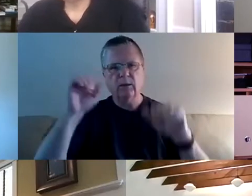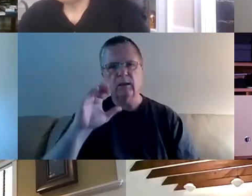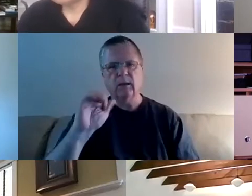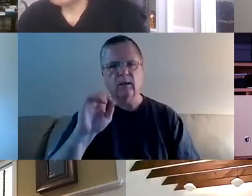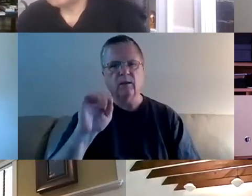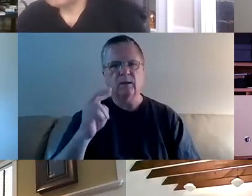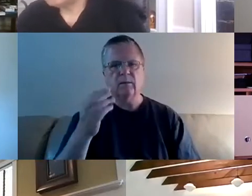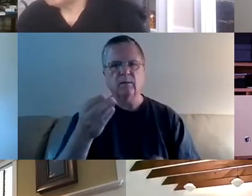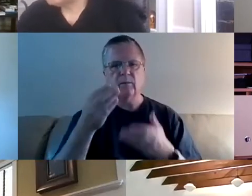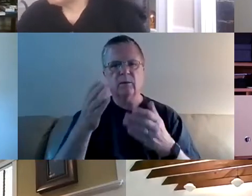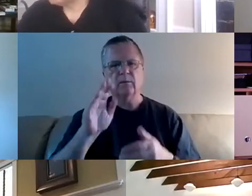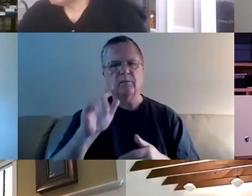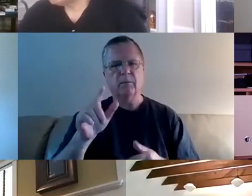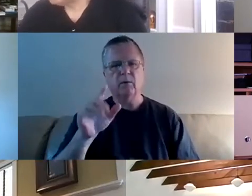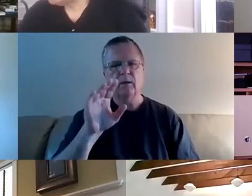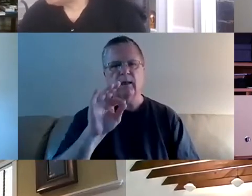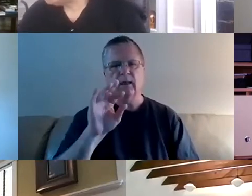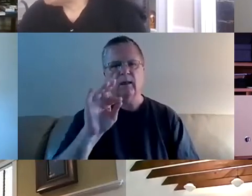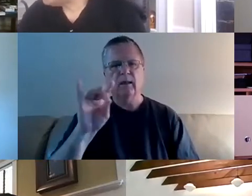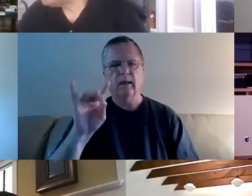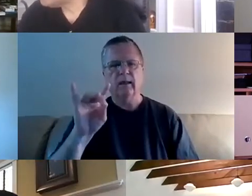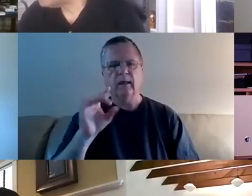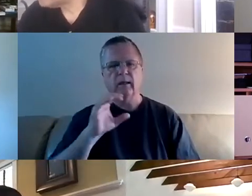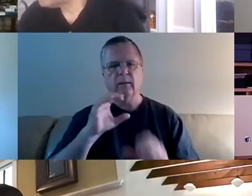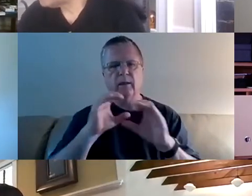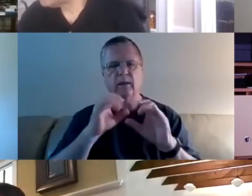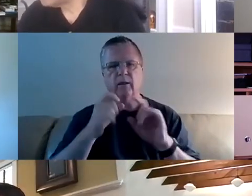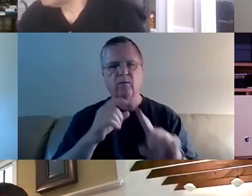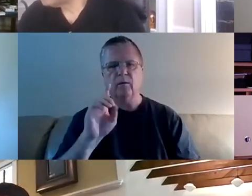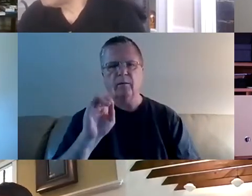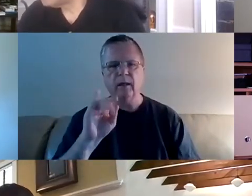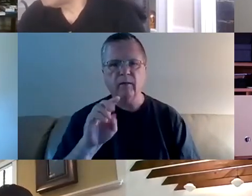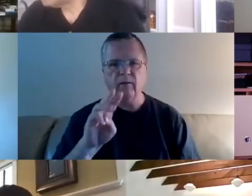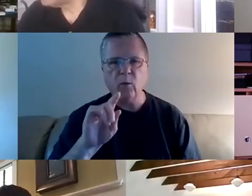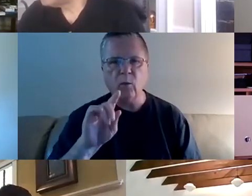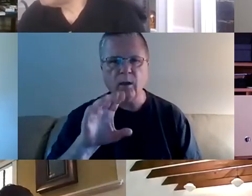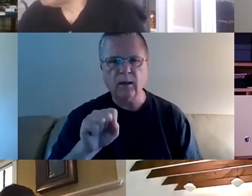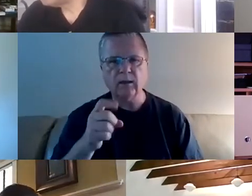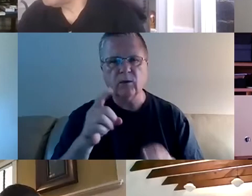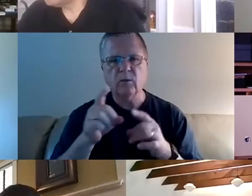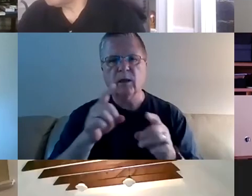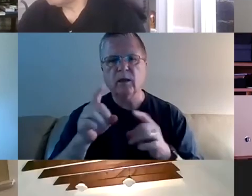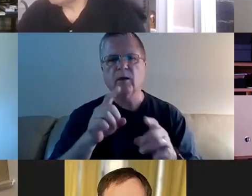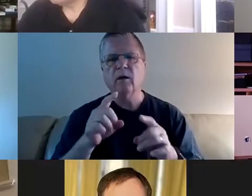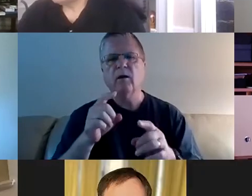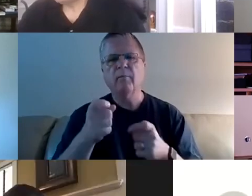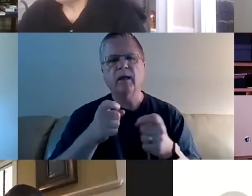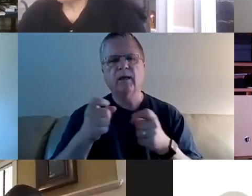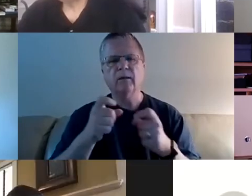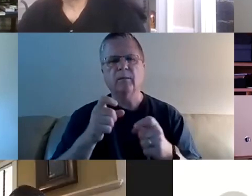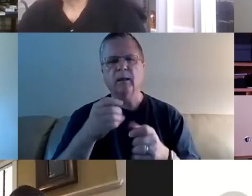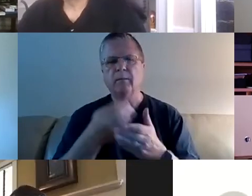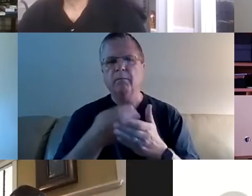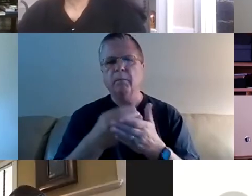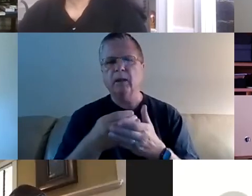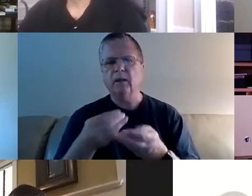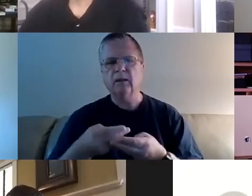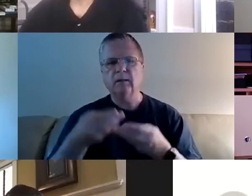Number 988, Communication from Kevin Paulus, Director of the Office of Management and Budget, submitting an